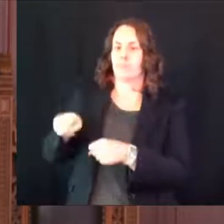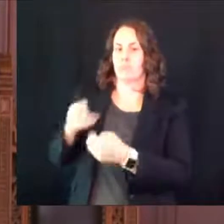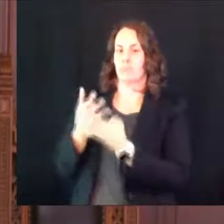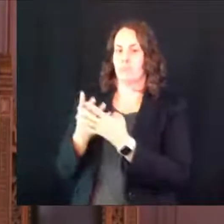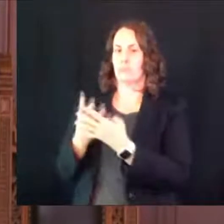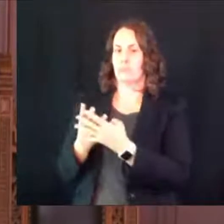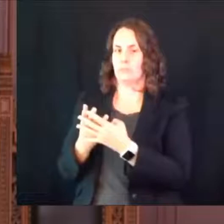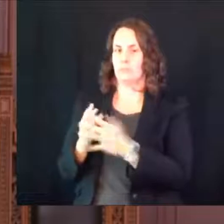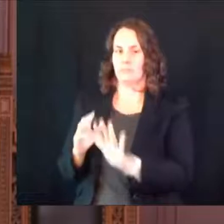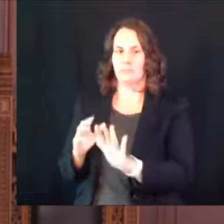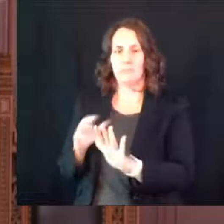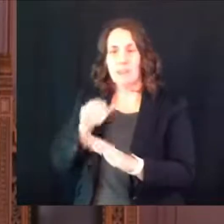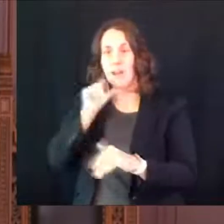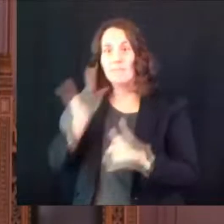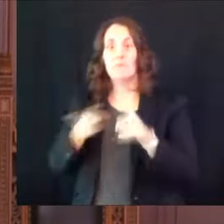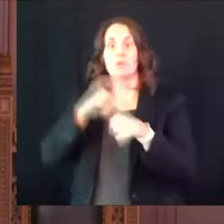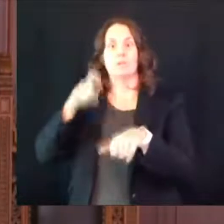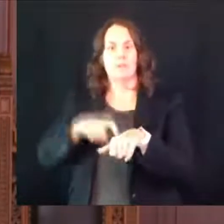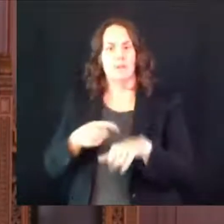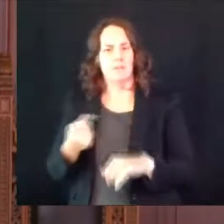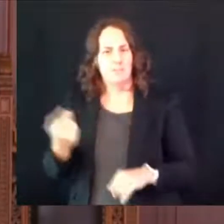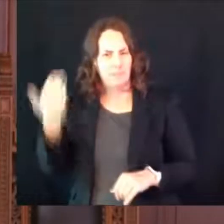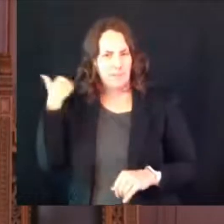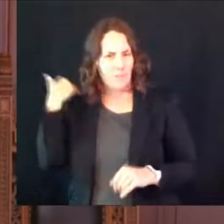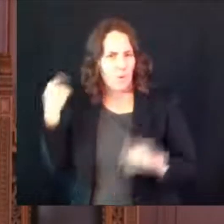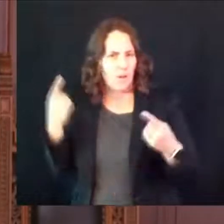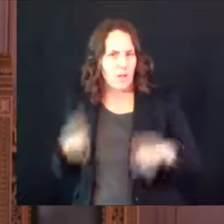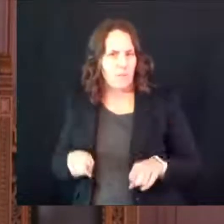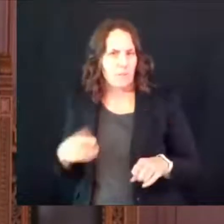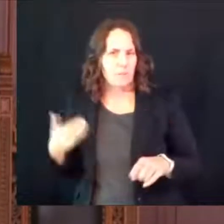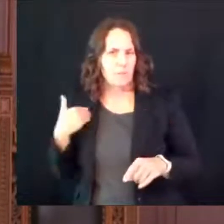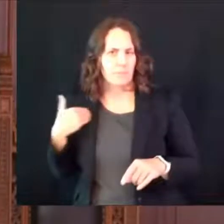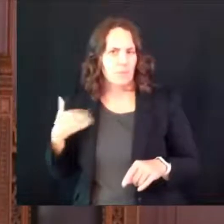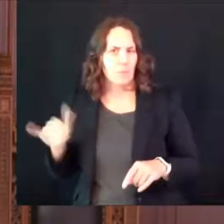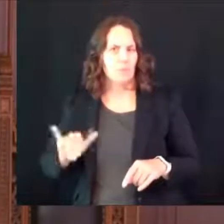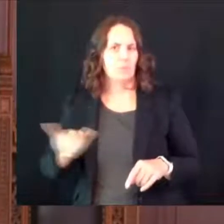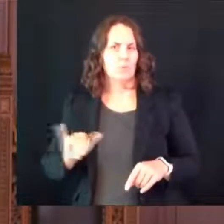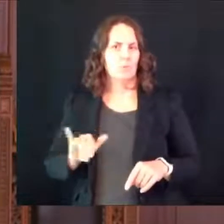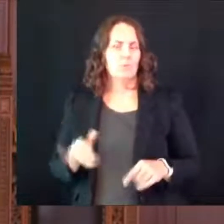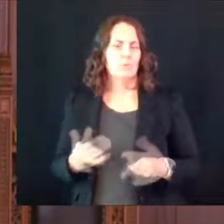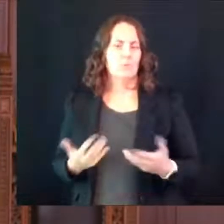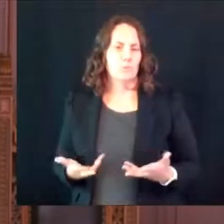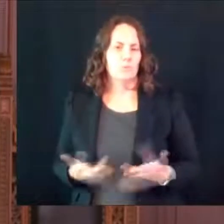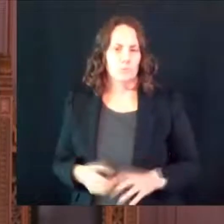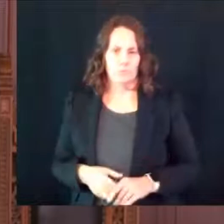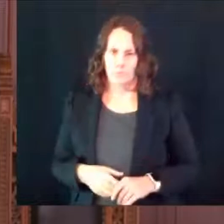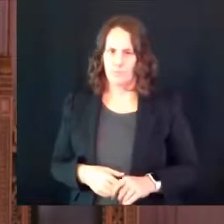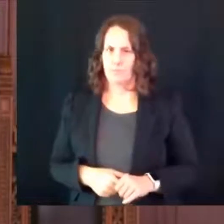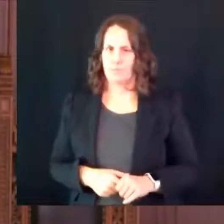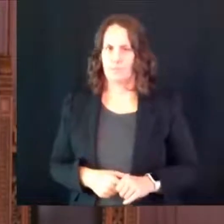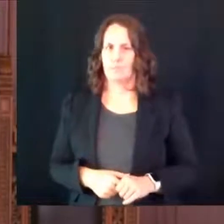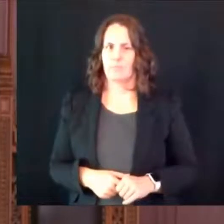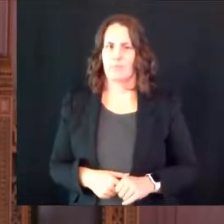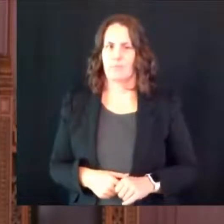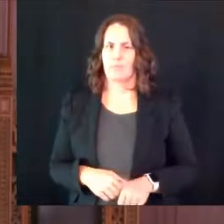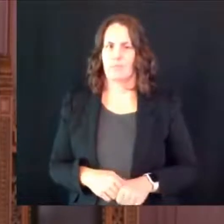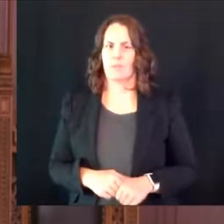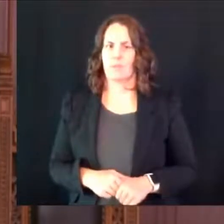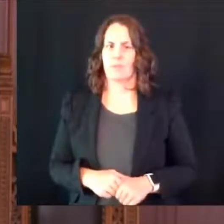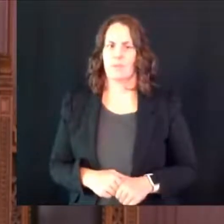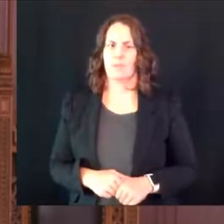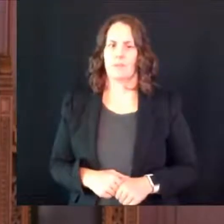difficult for outside forces to bring it in, except for, of course, the employees.